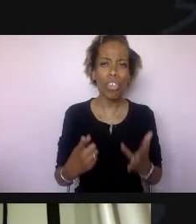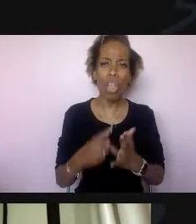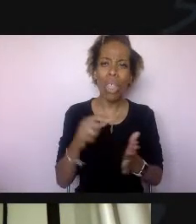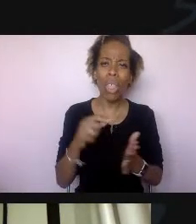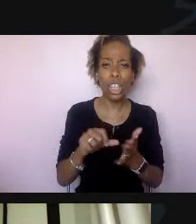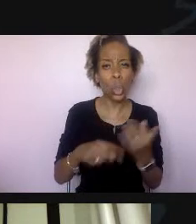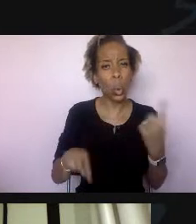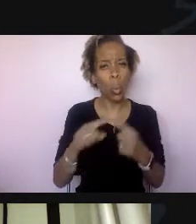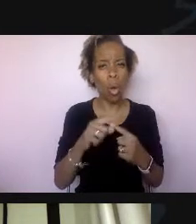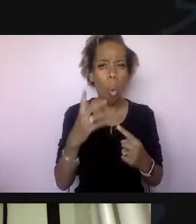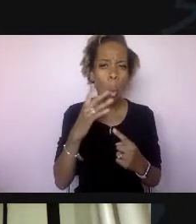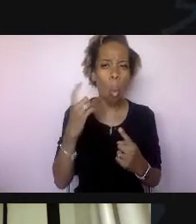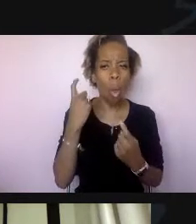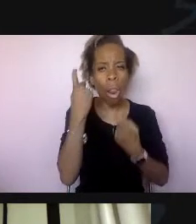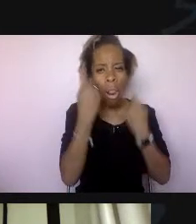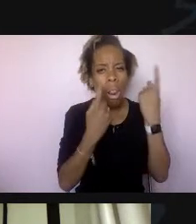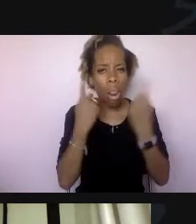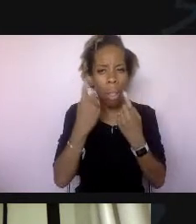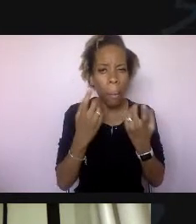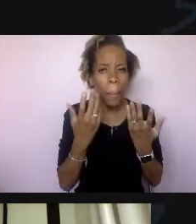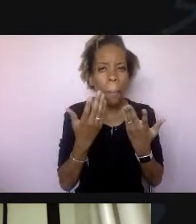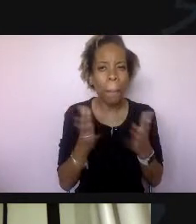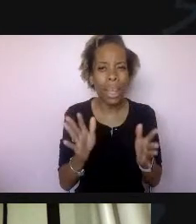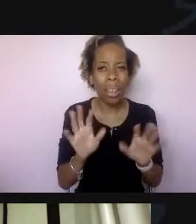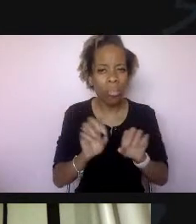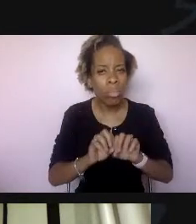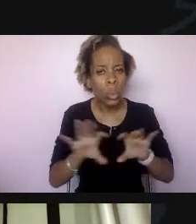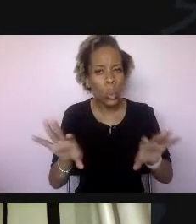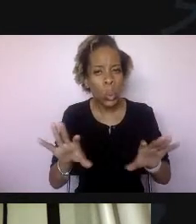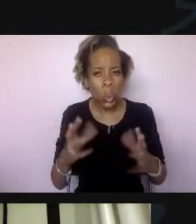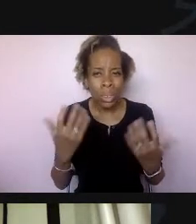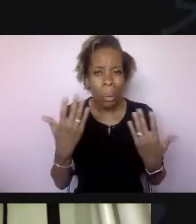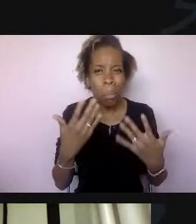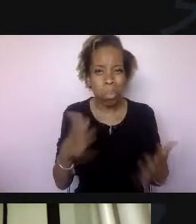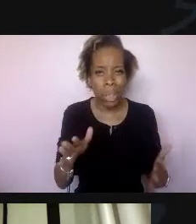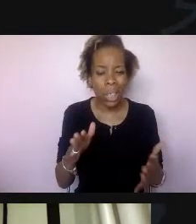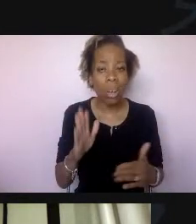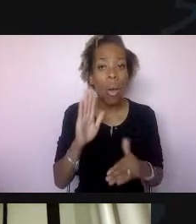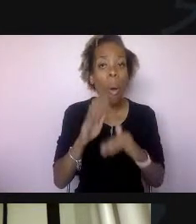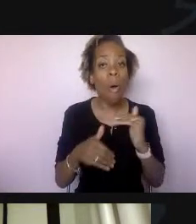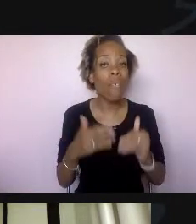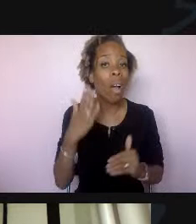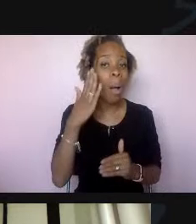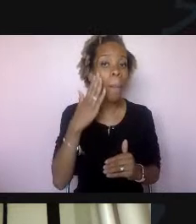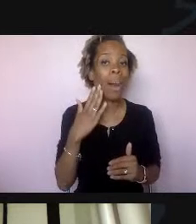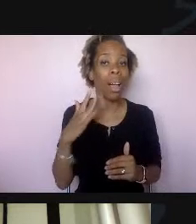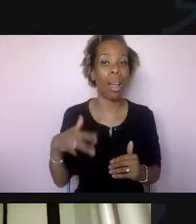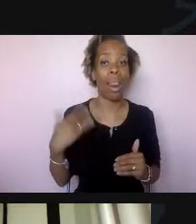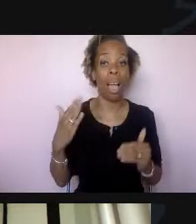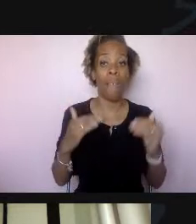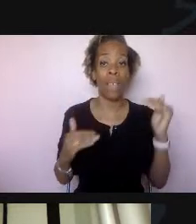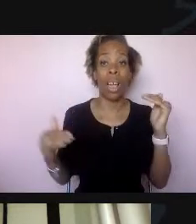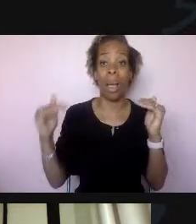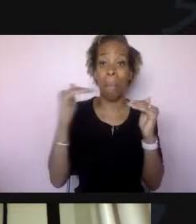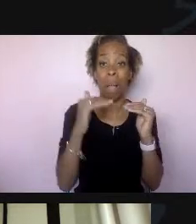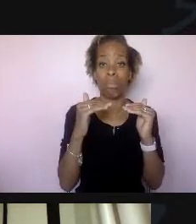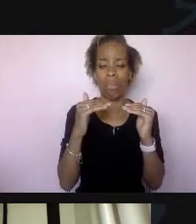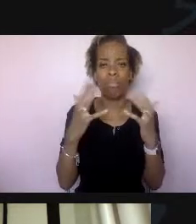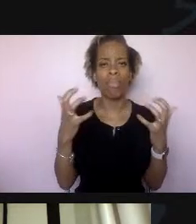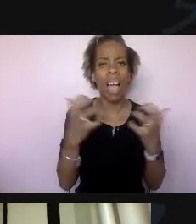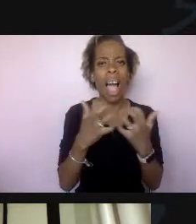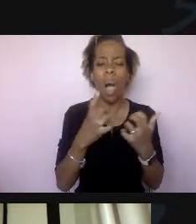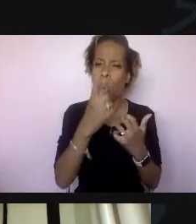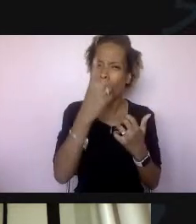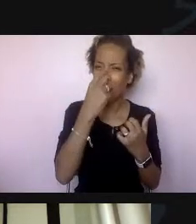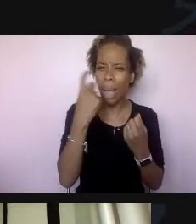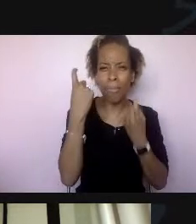minds recently, the issue of Black Lives Matter and how we can really raise awareness and understanding of what inequality looks like. I